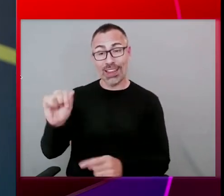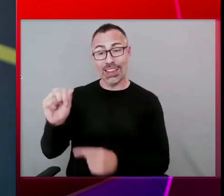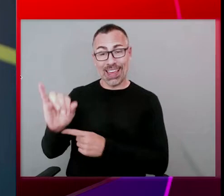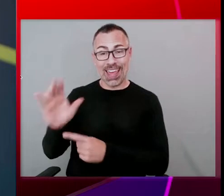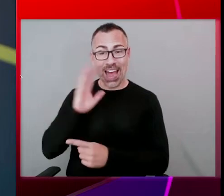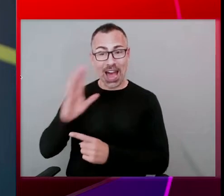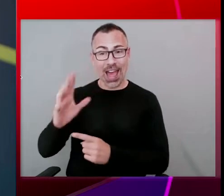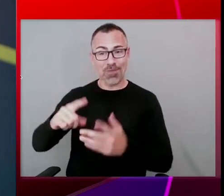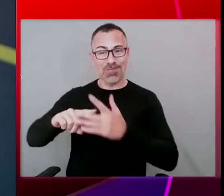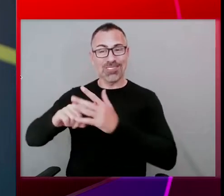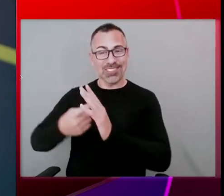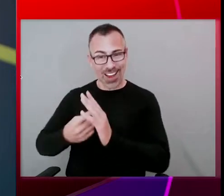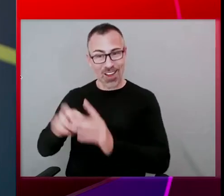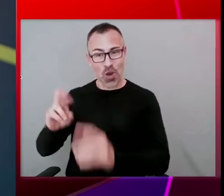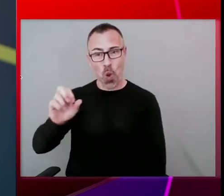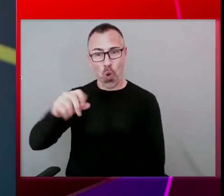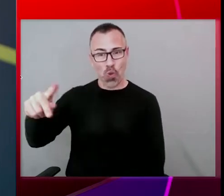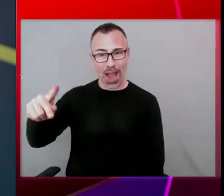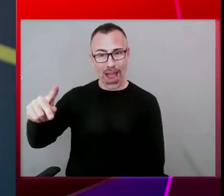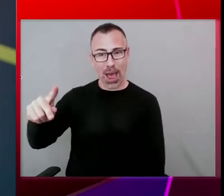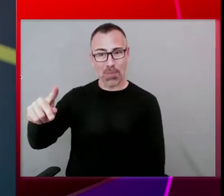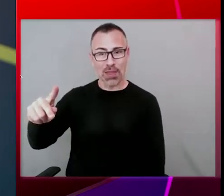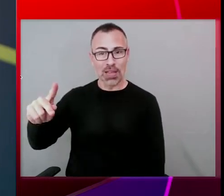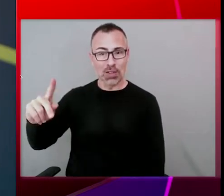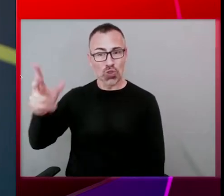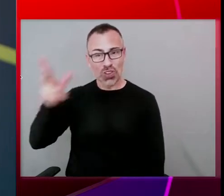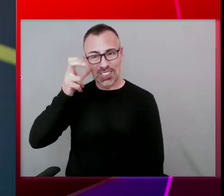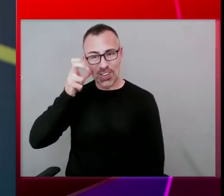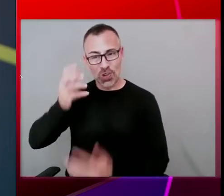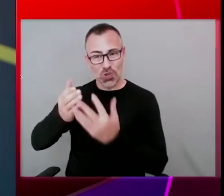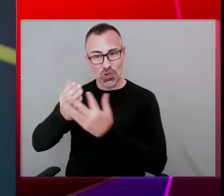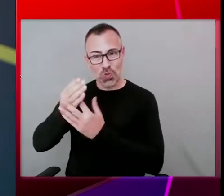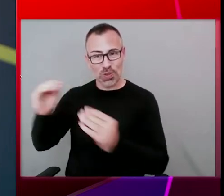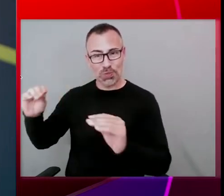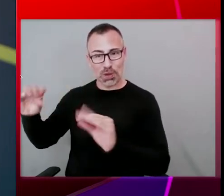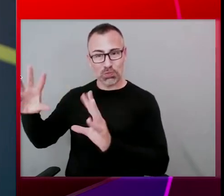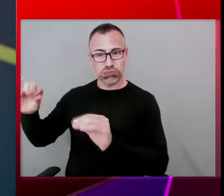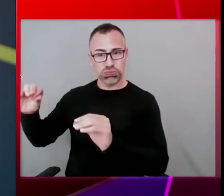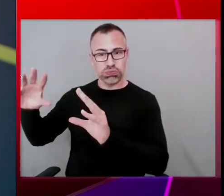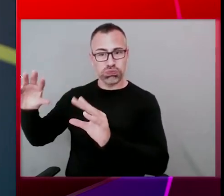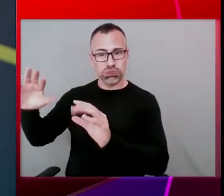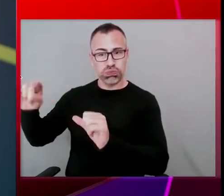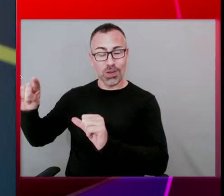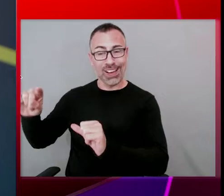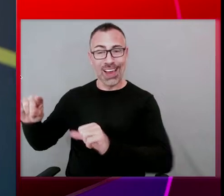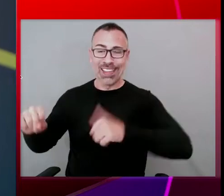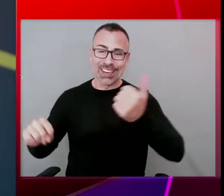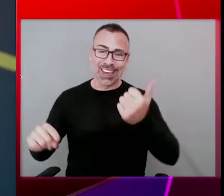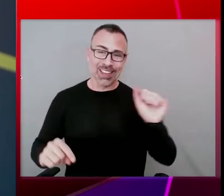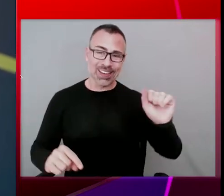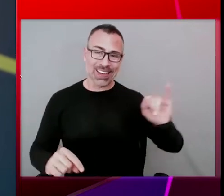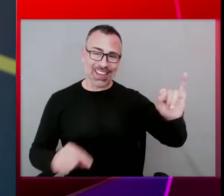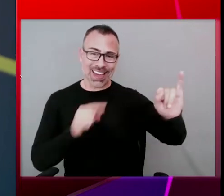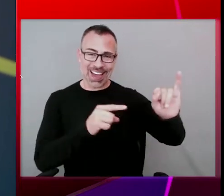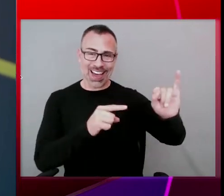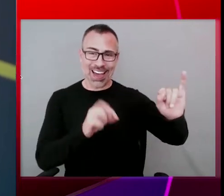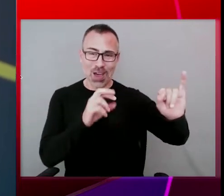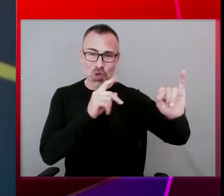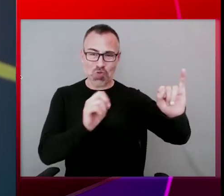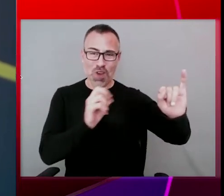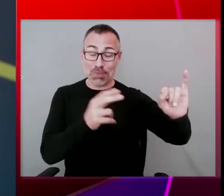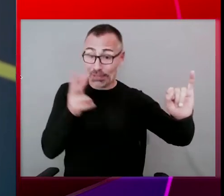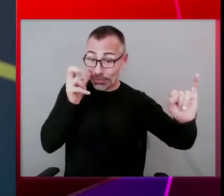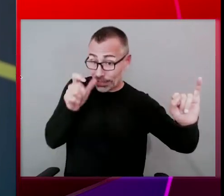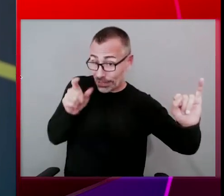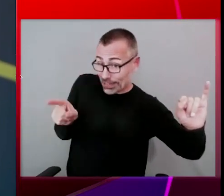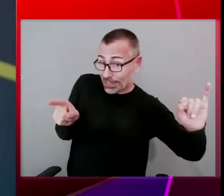rap that plays out loud through a speaker. And then the other AI rapper is listening